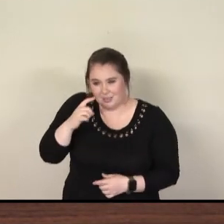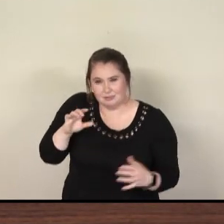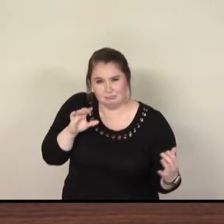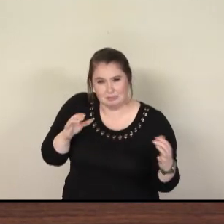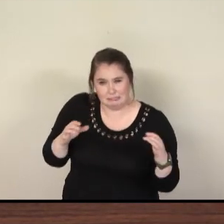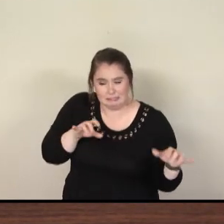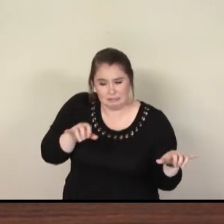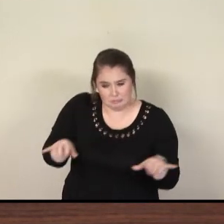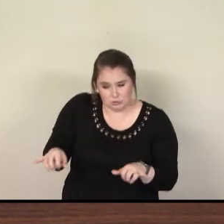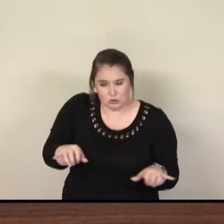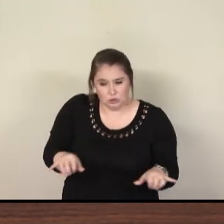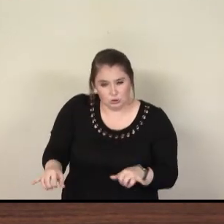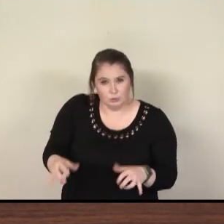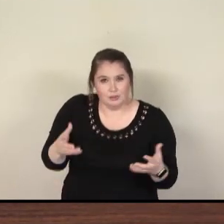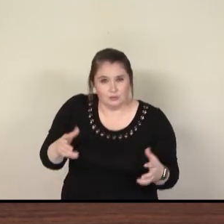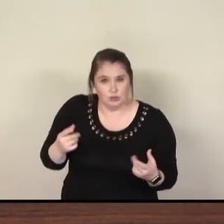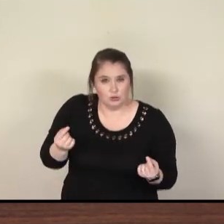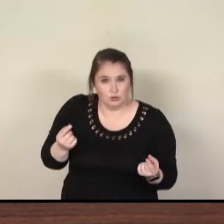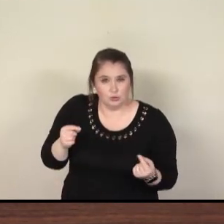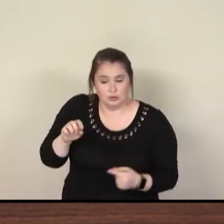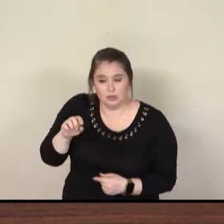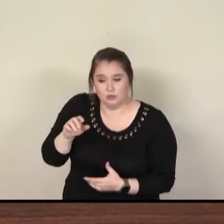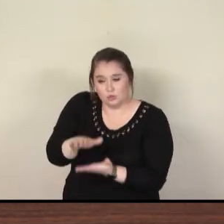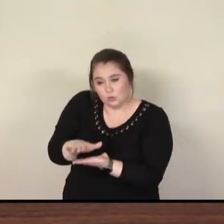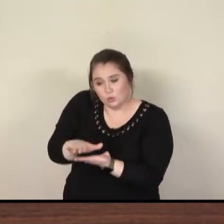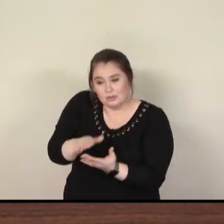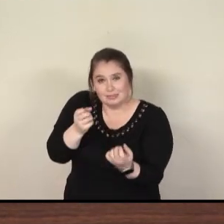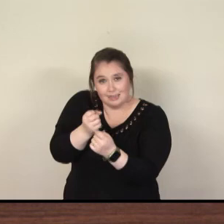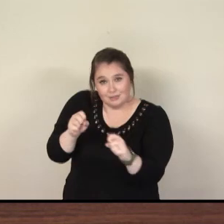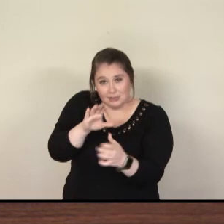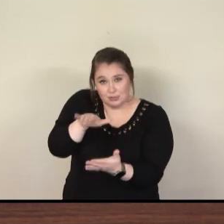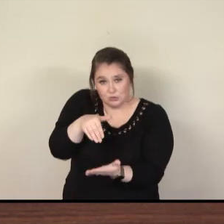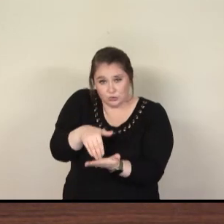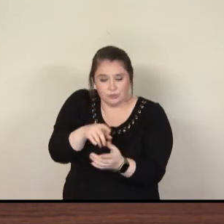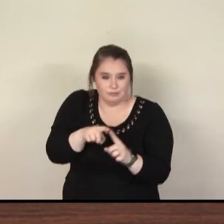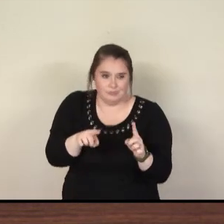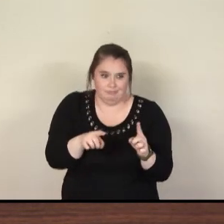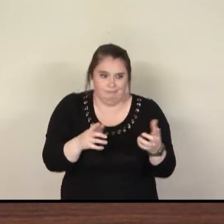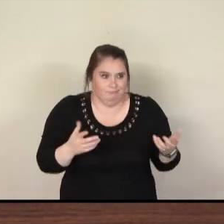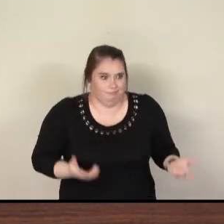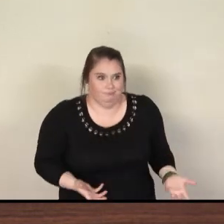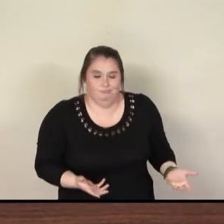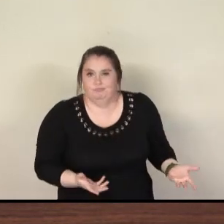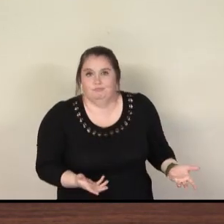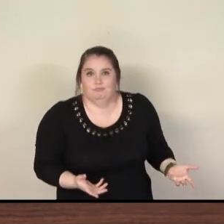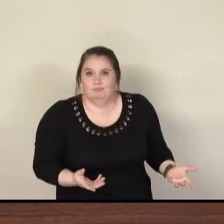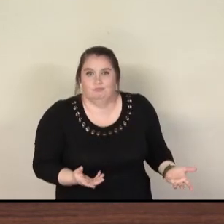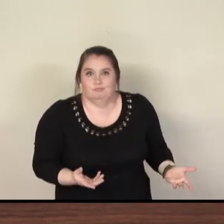we're already doing with the Texas School Safety Center this year, but I don't know of any physical